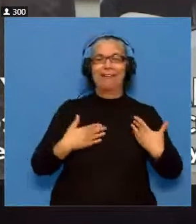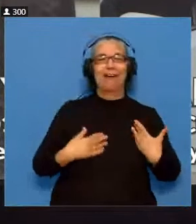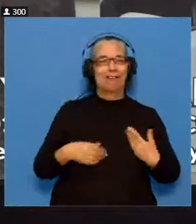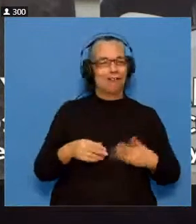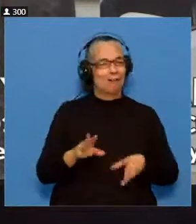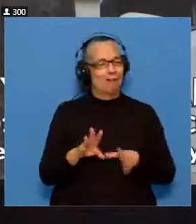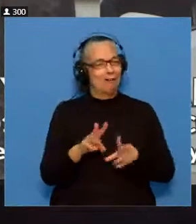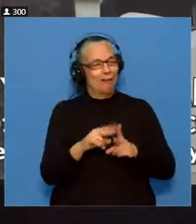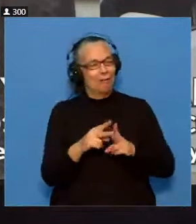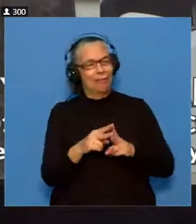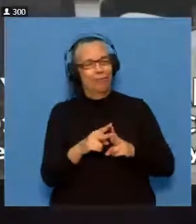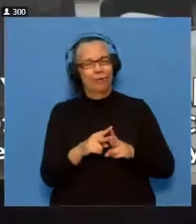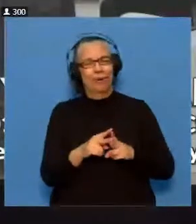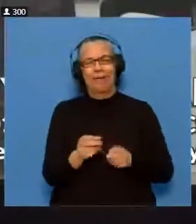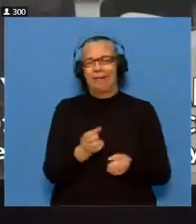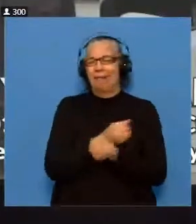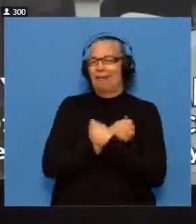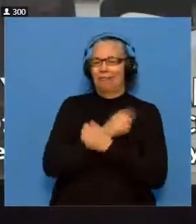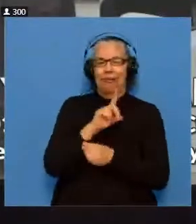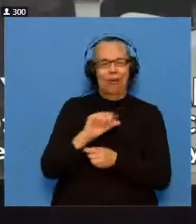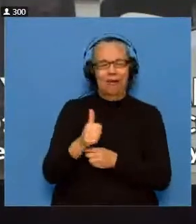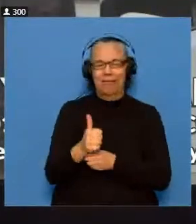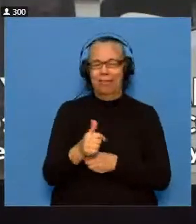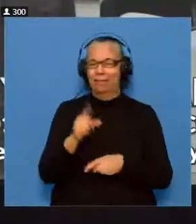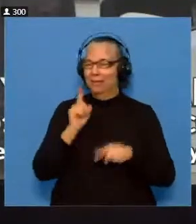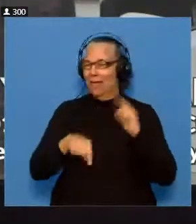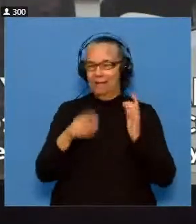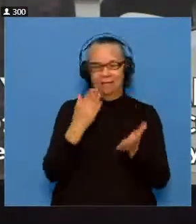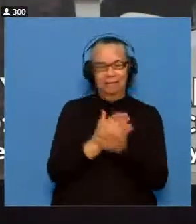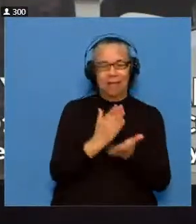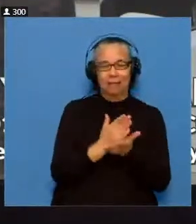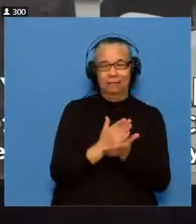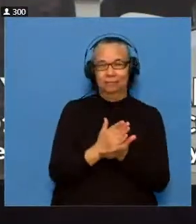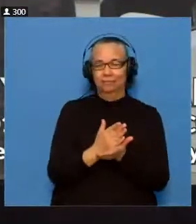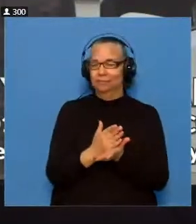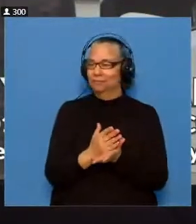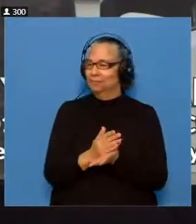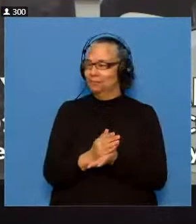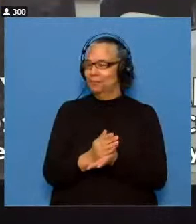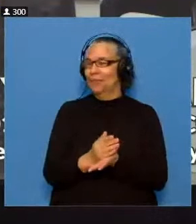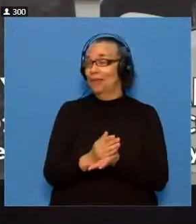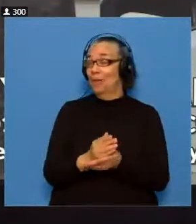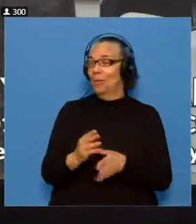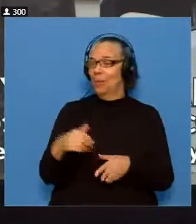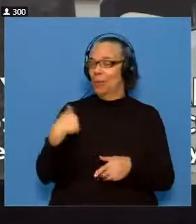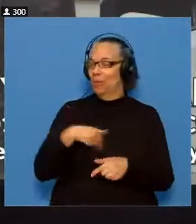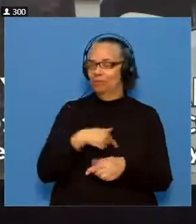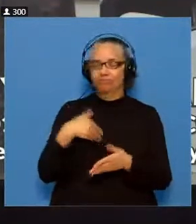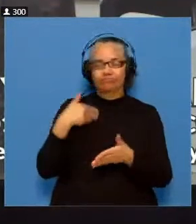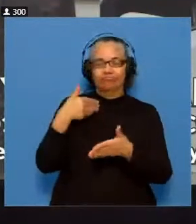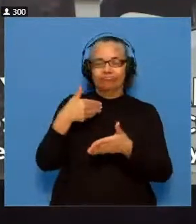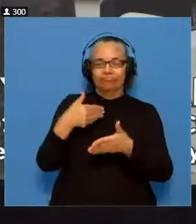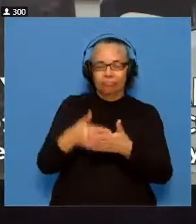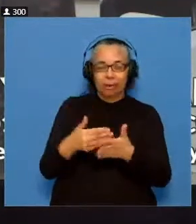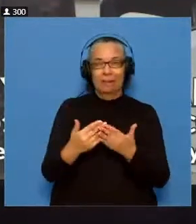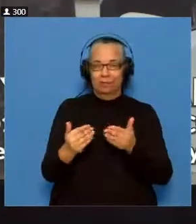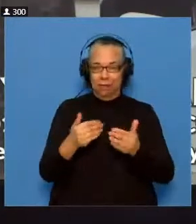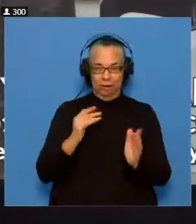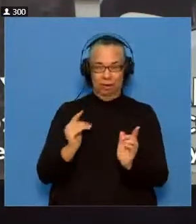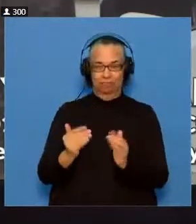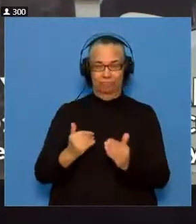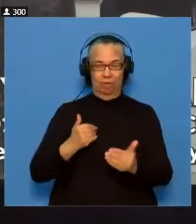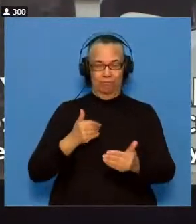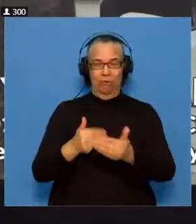by current circumstances. We have come so far, and I am approaching this new year with renewed optimism and